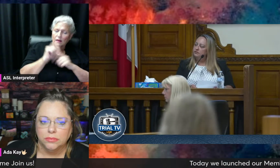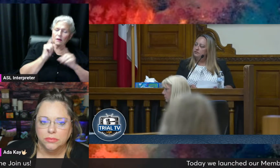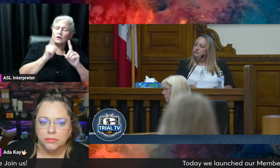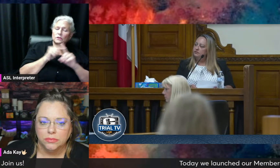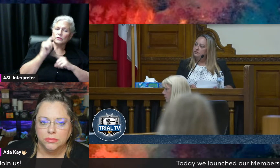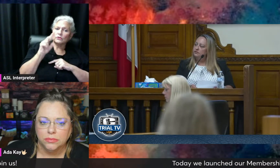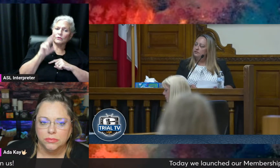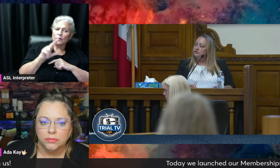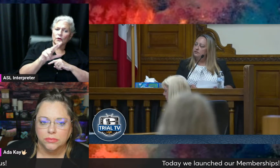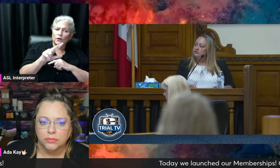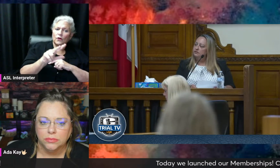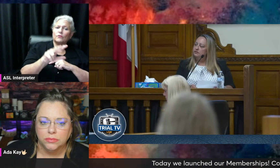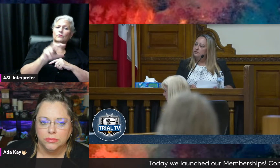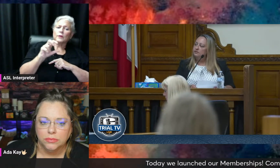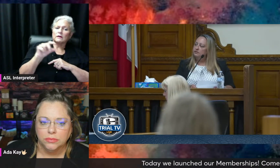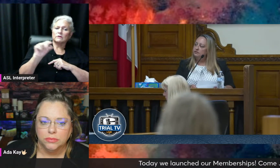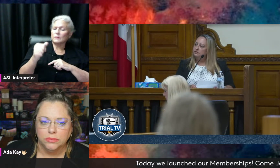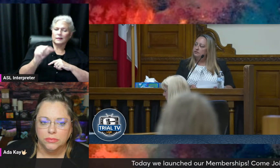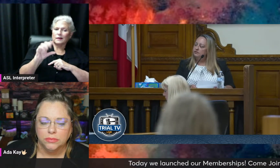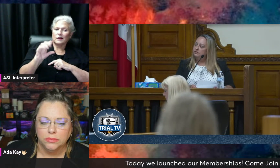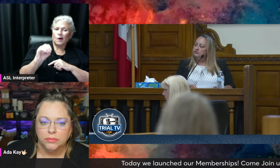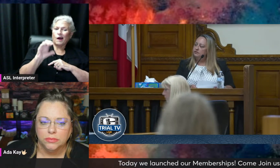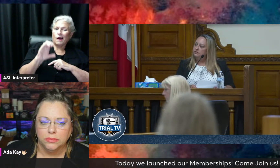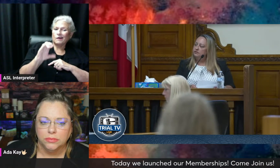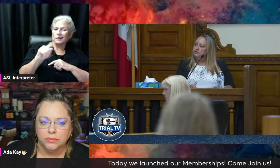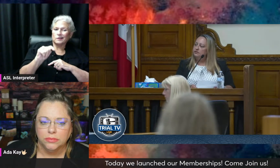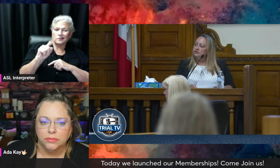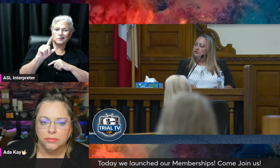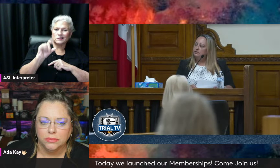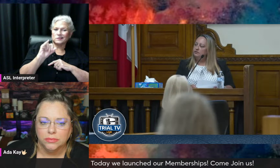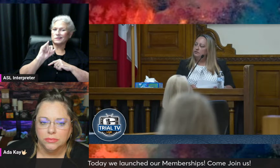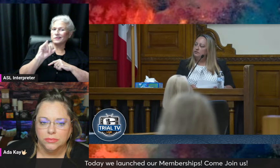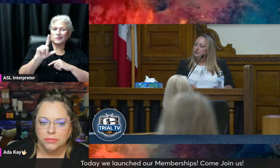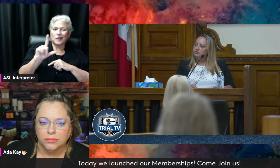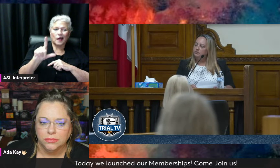310 octillion or something like that. Is that right?